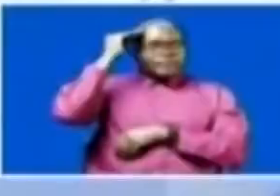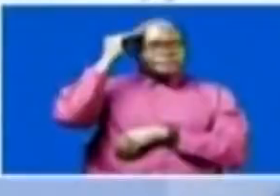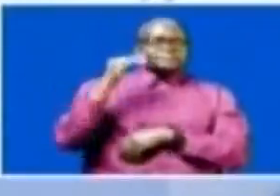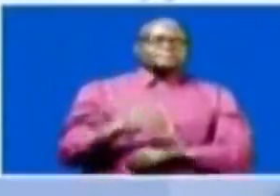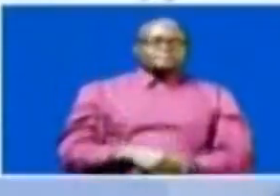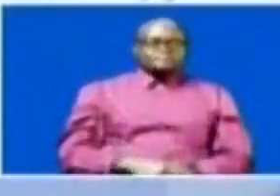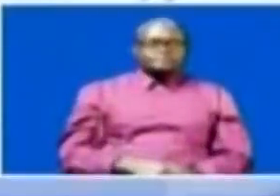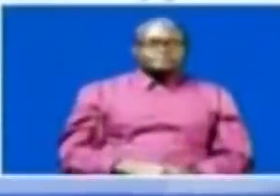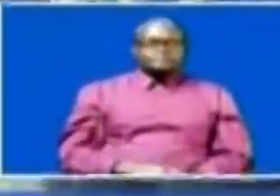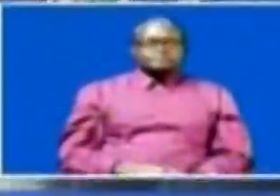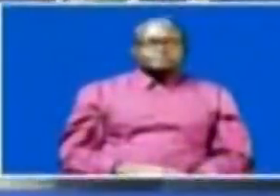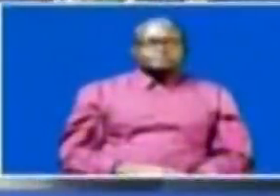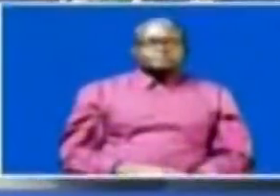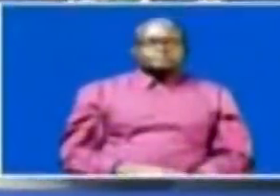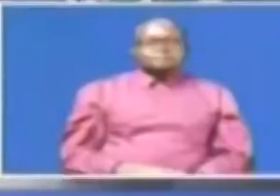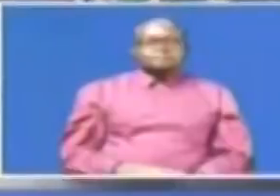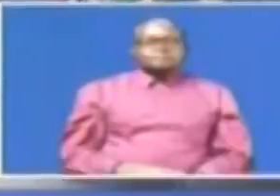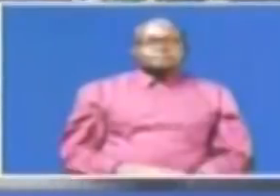reports.